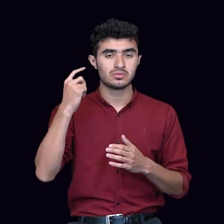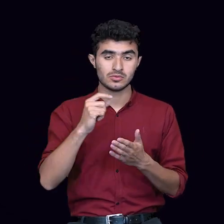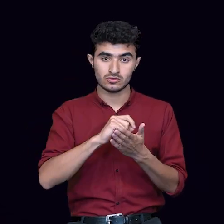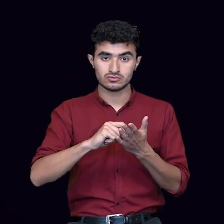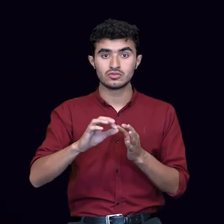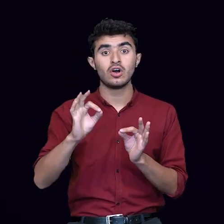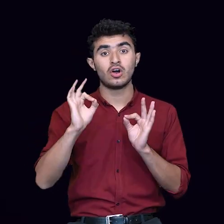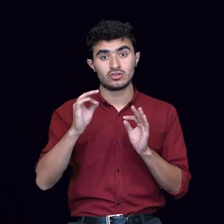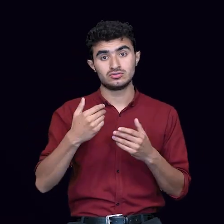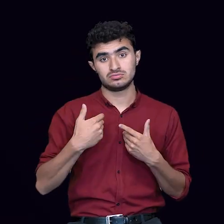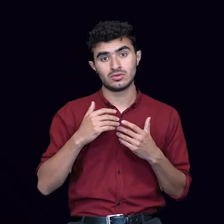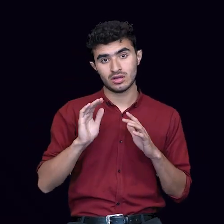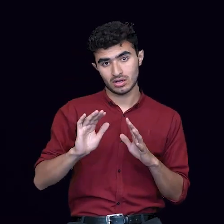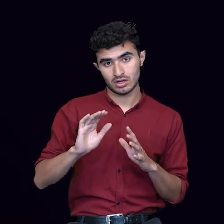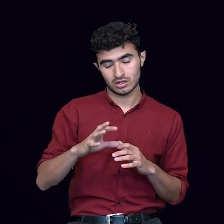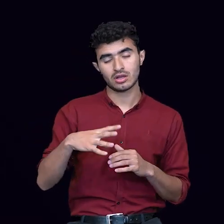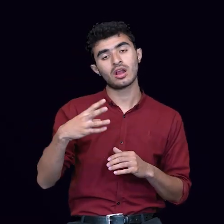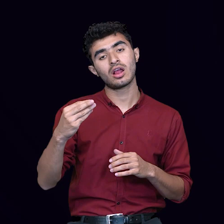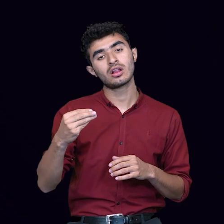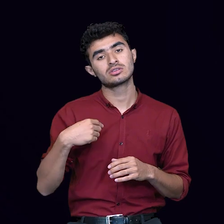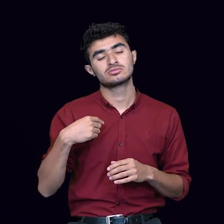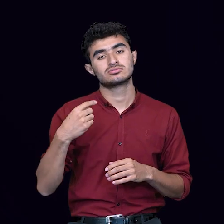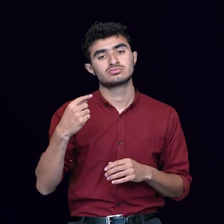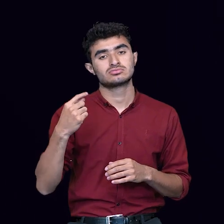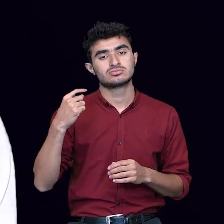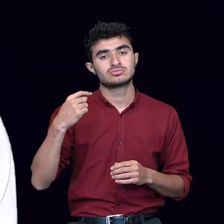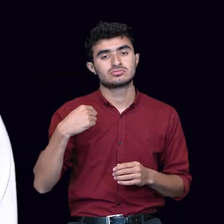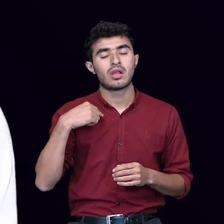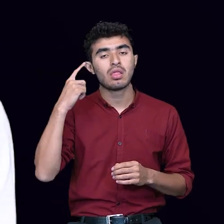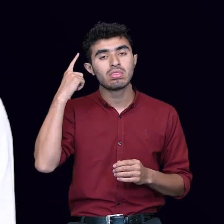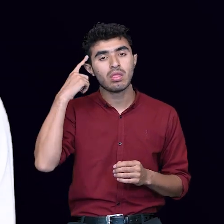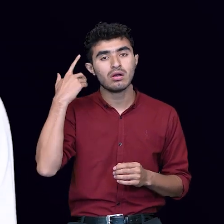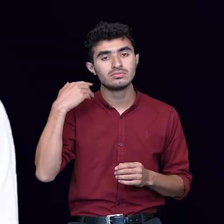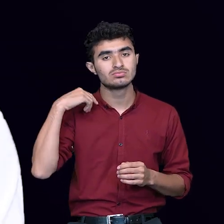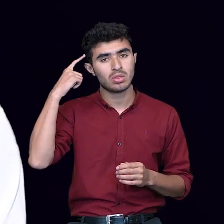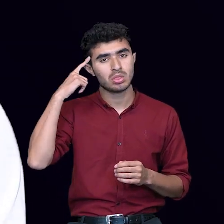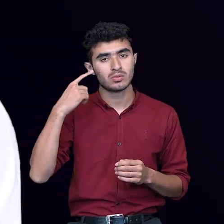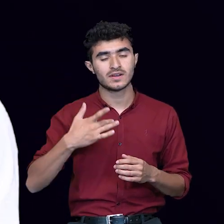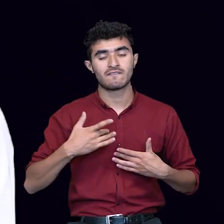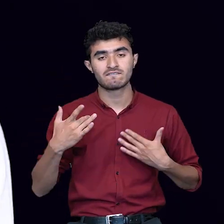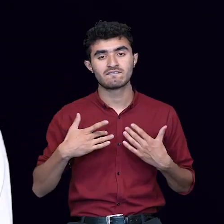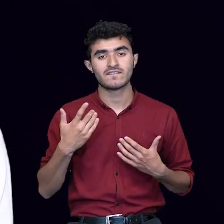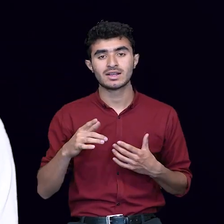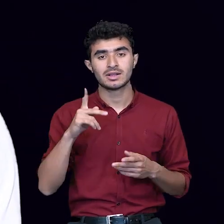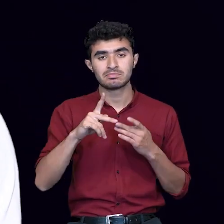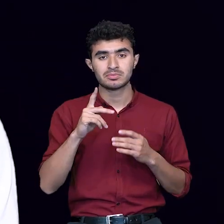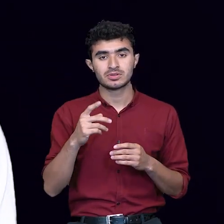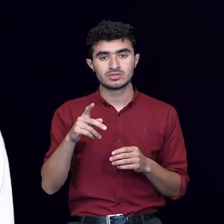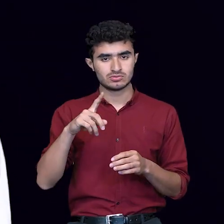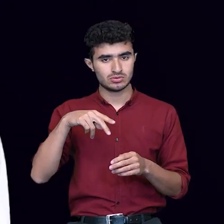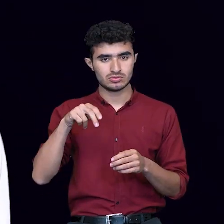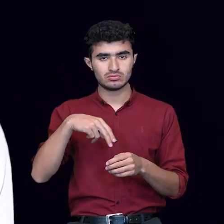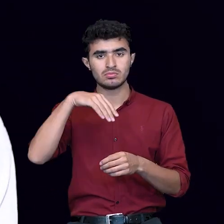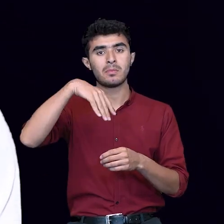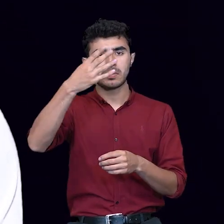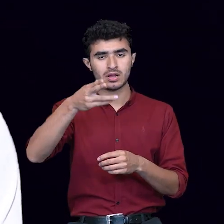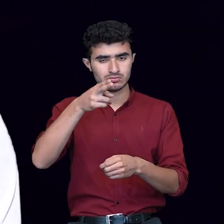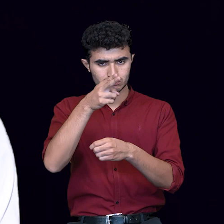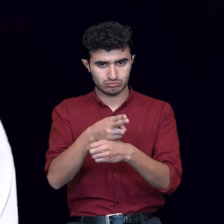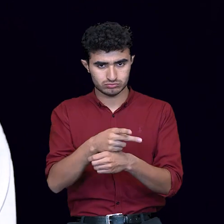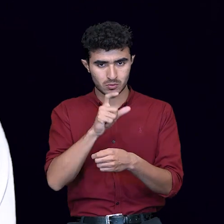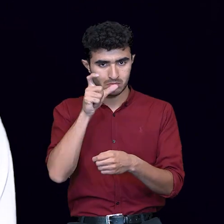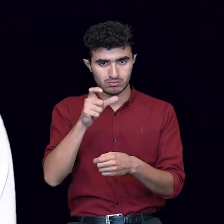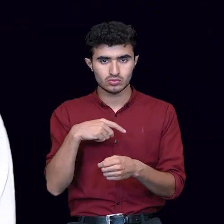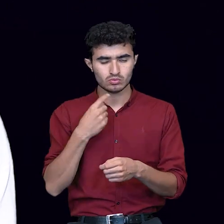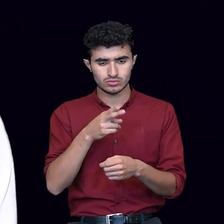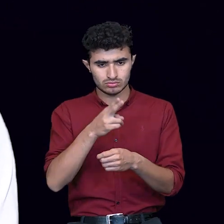I realized ki mere writing mein skills hain, and then I just had a fascination for the people behind the camera, directors